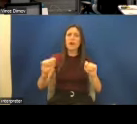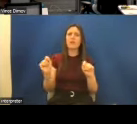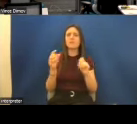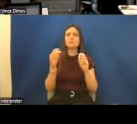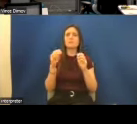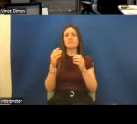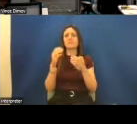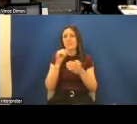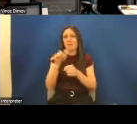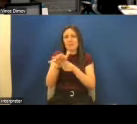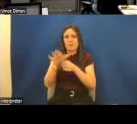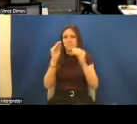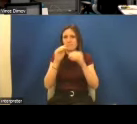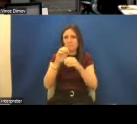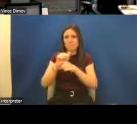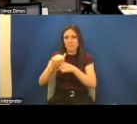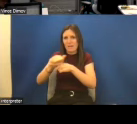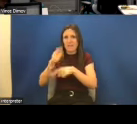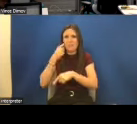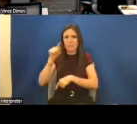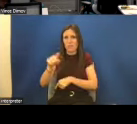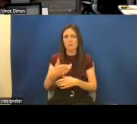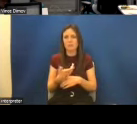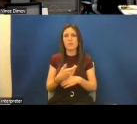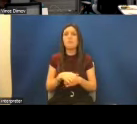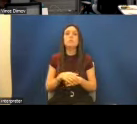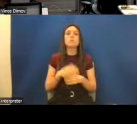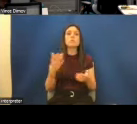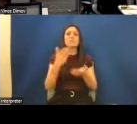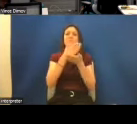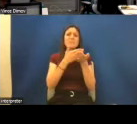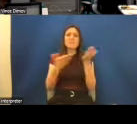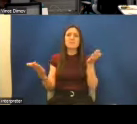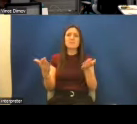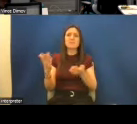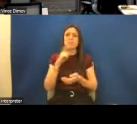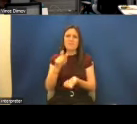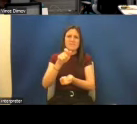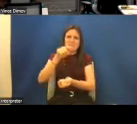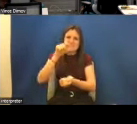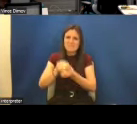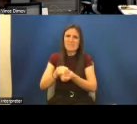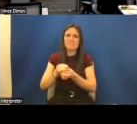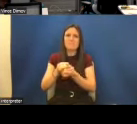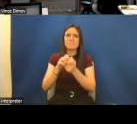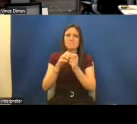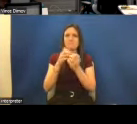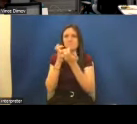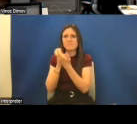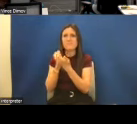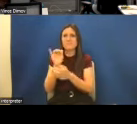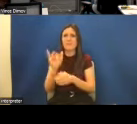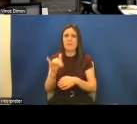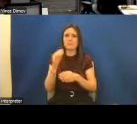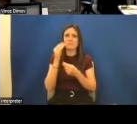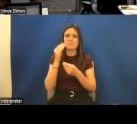a lack of training, okay? And understanding of some of these things that are really specific to these assessments